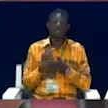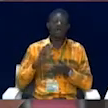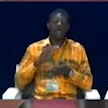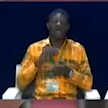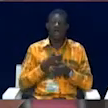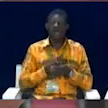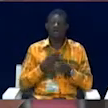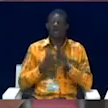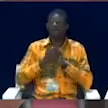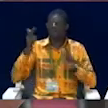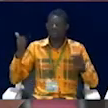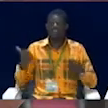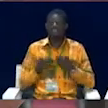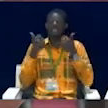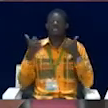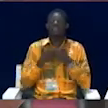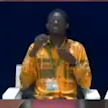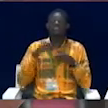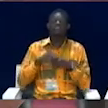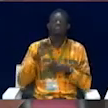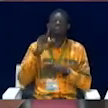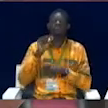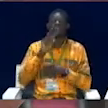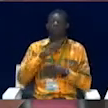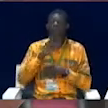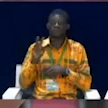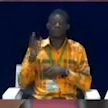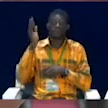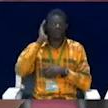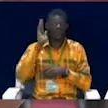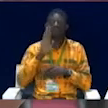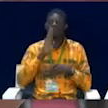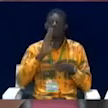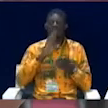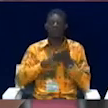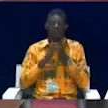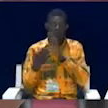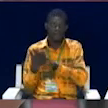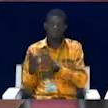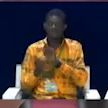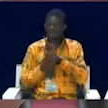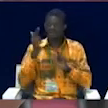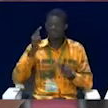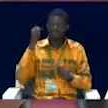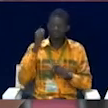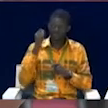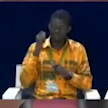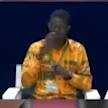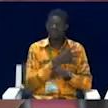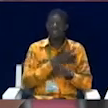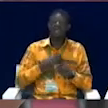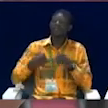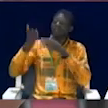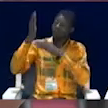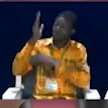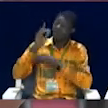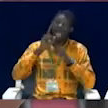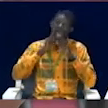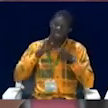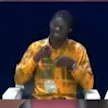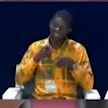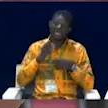greatest challenge in 2022 would become our greatest testimony, and God